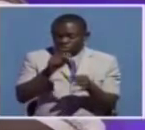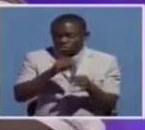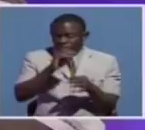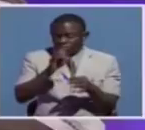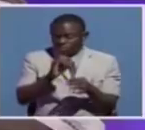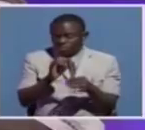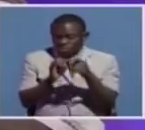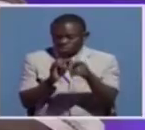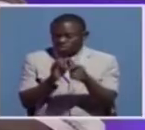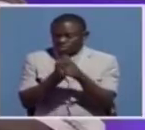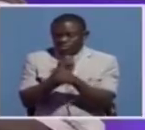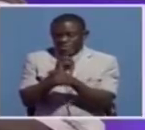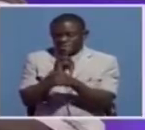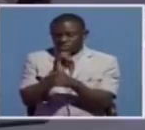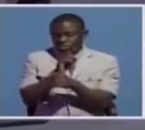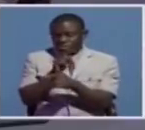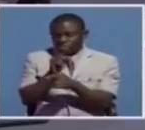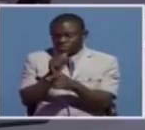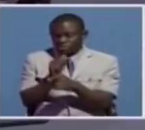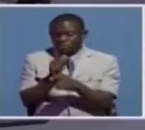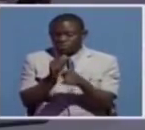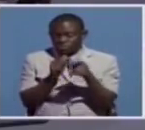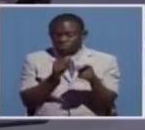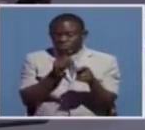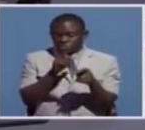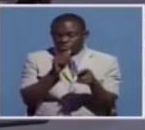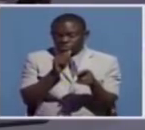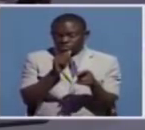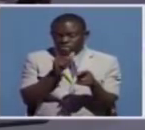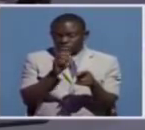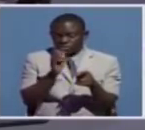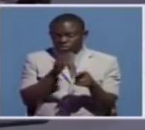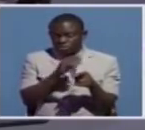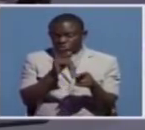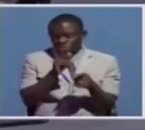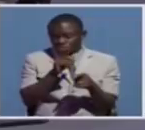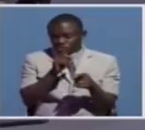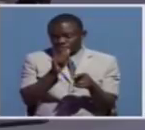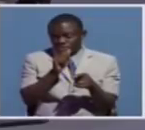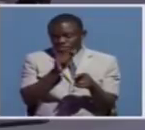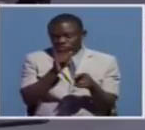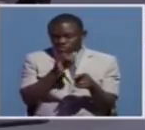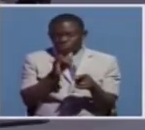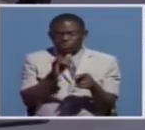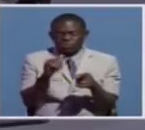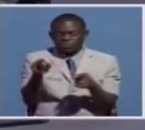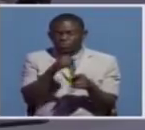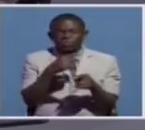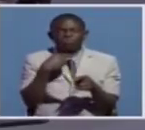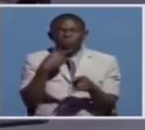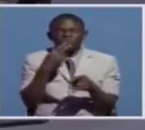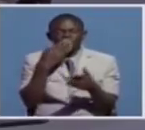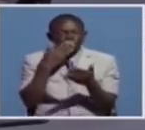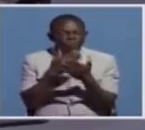Masuzio, Kaweche, Musata Cheswa, superb voices. They could have made a choir,